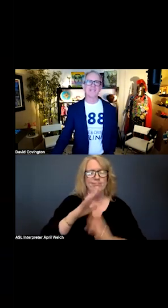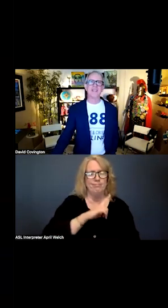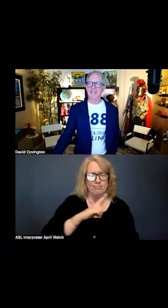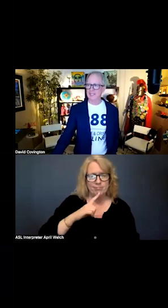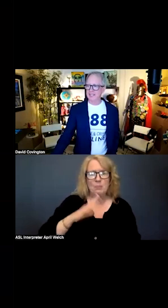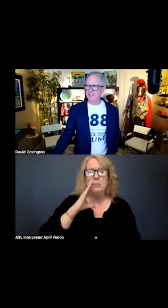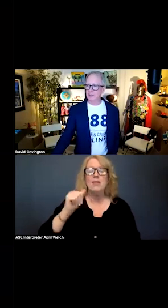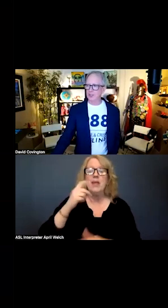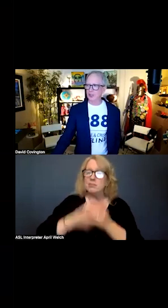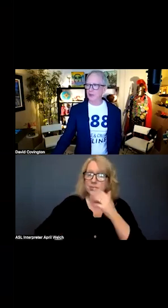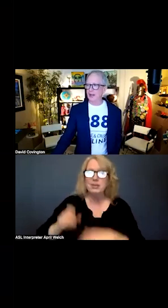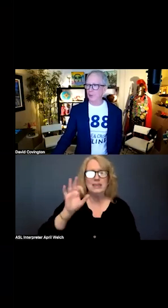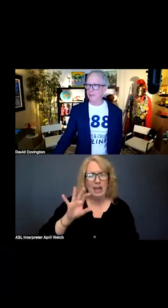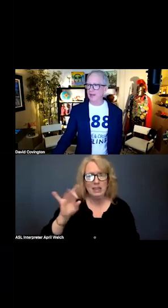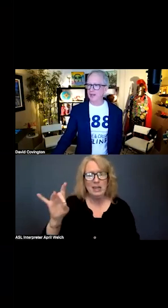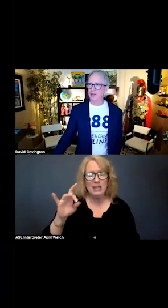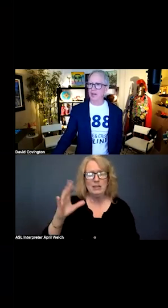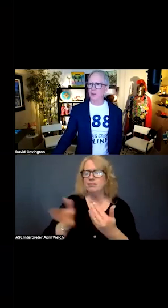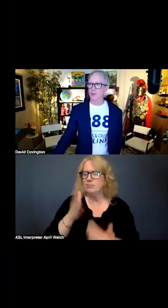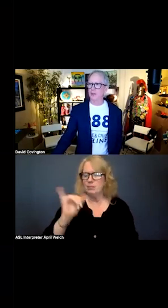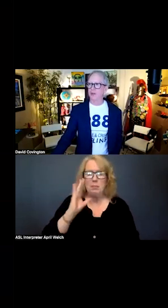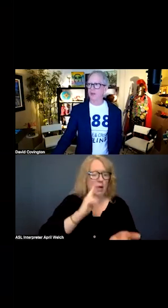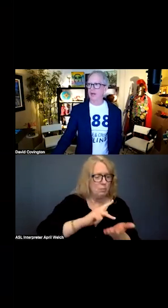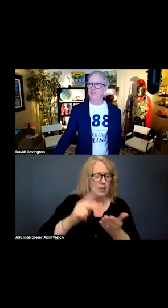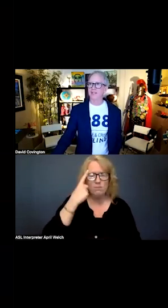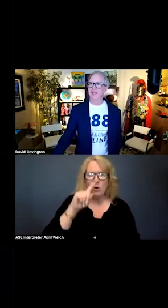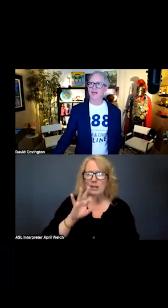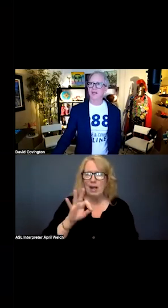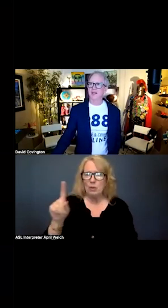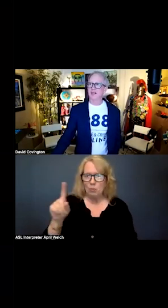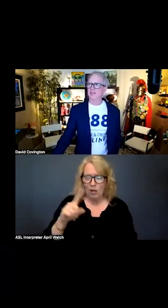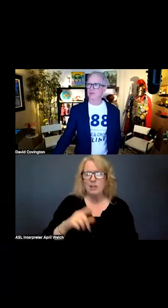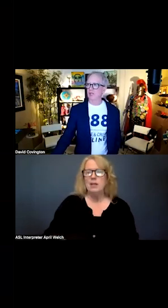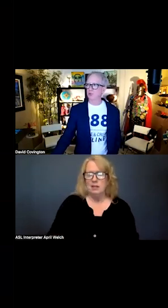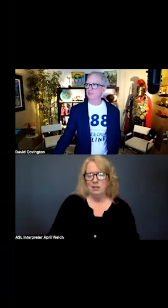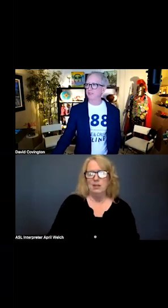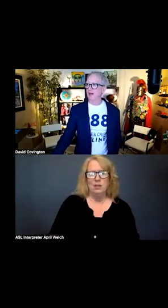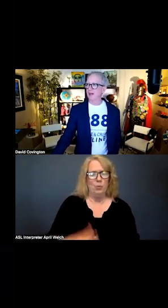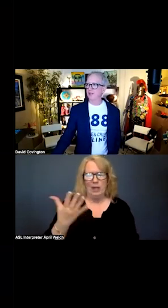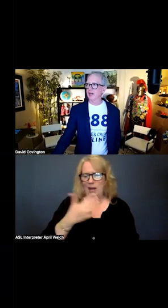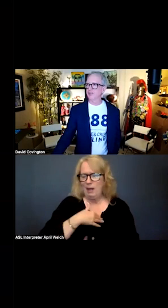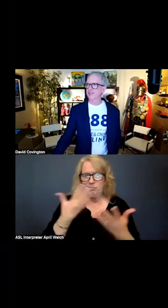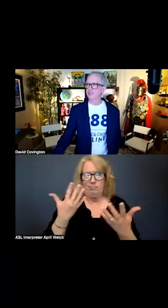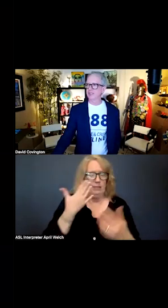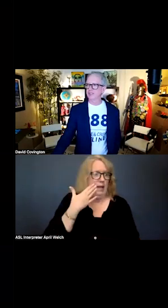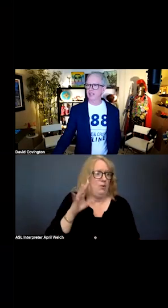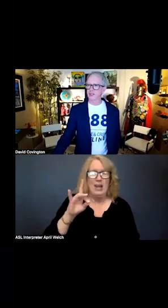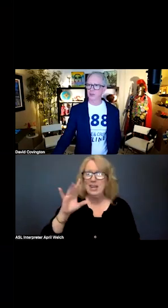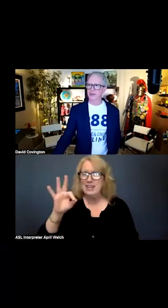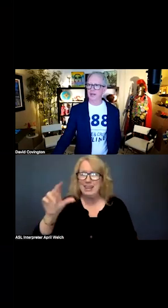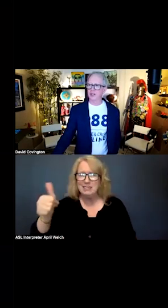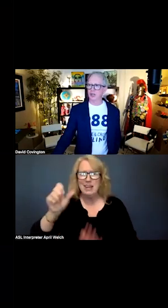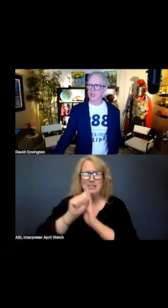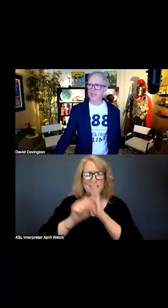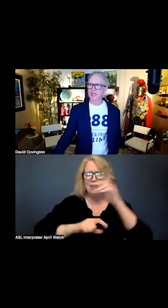988 fee, similar to how we pay for 911. We've got what is it now? 8 or 9 or 10 states that are